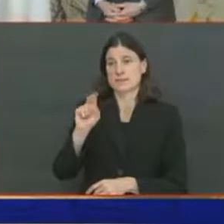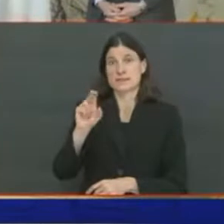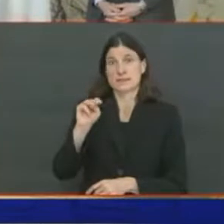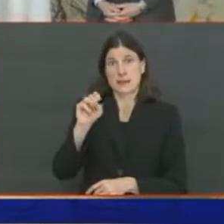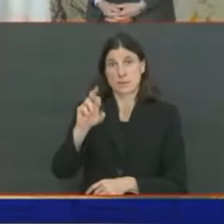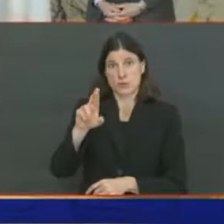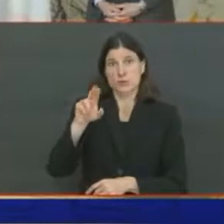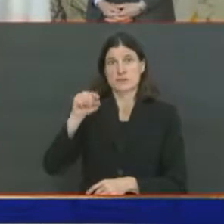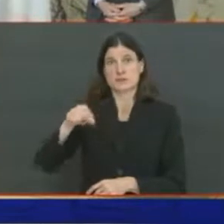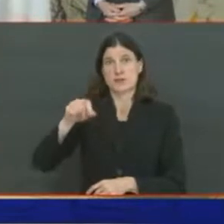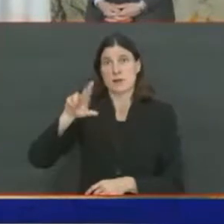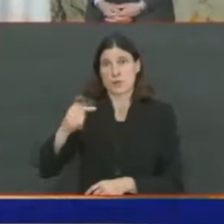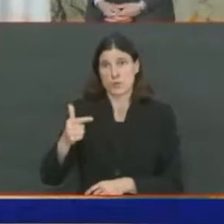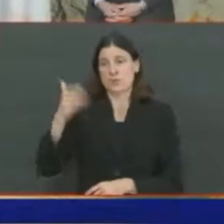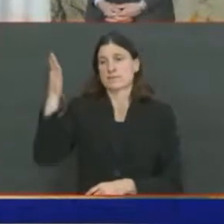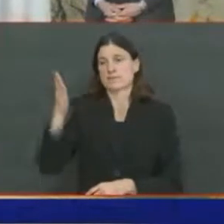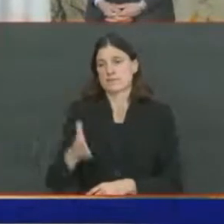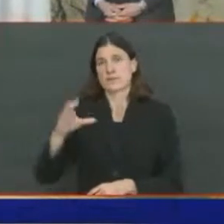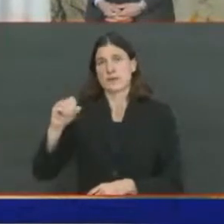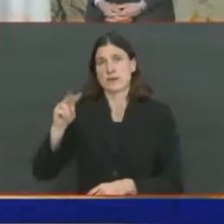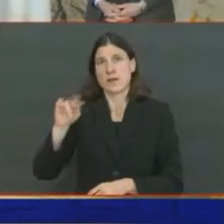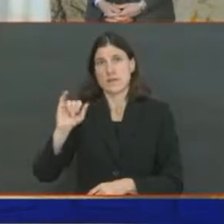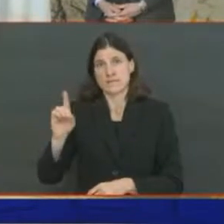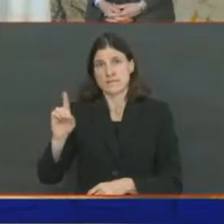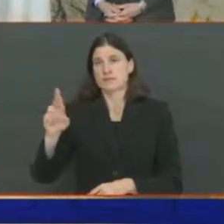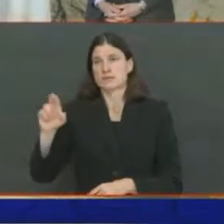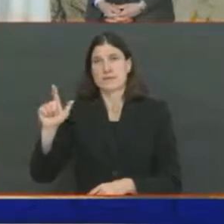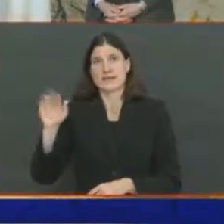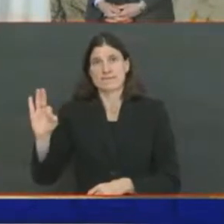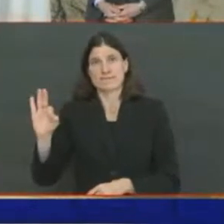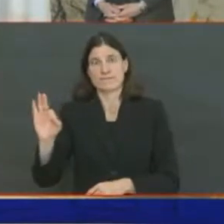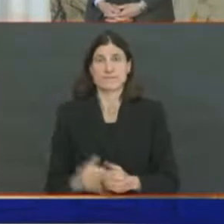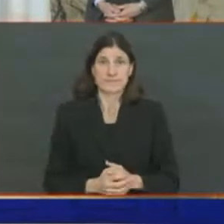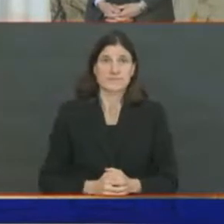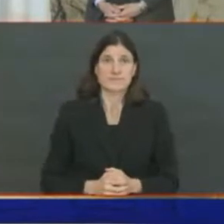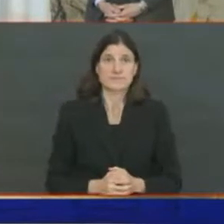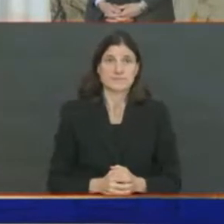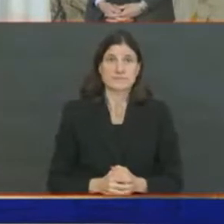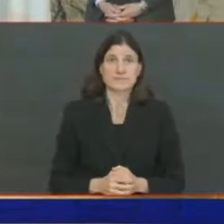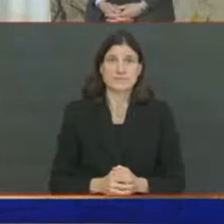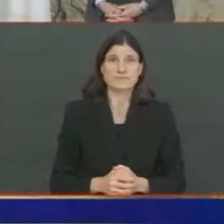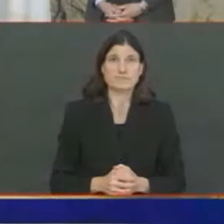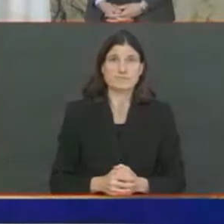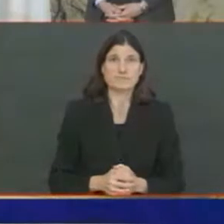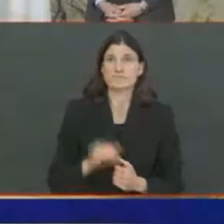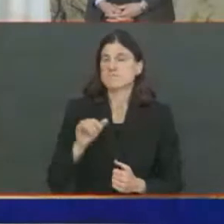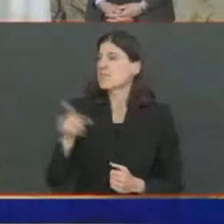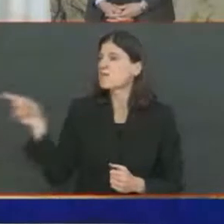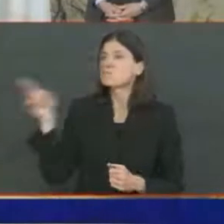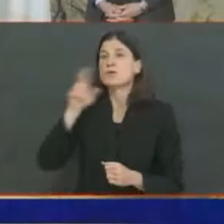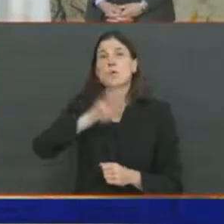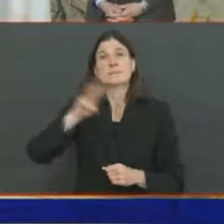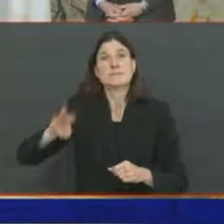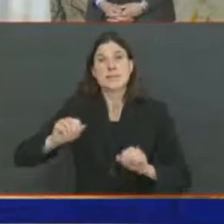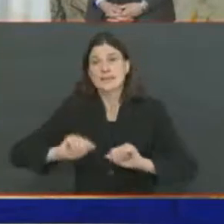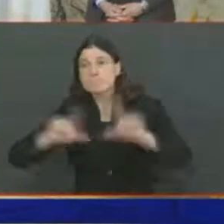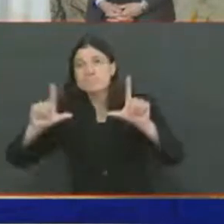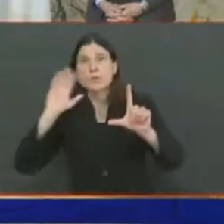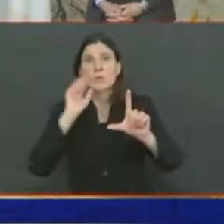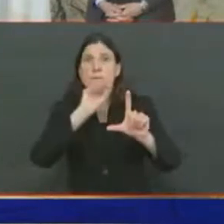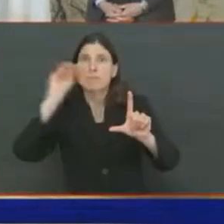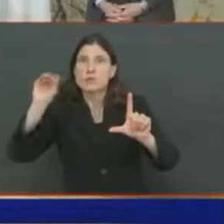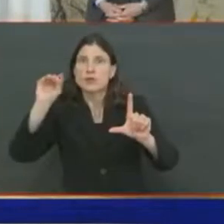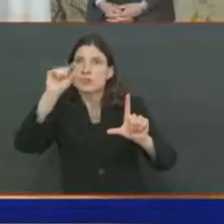meetsummer.org/COVID relief. And all this information will be on my website too. I want to also remind Rhode Island that the